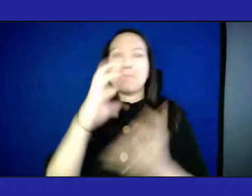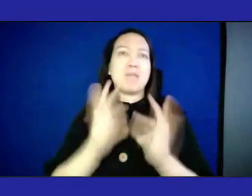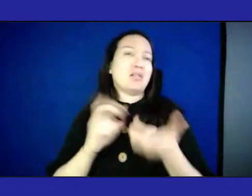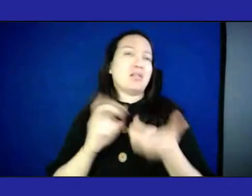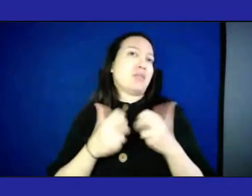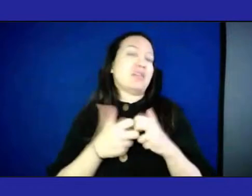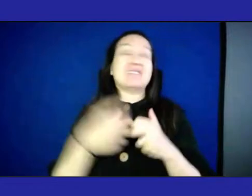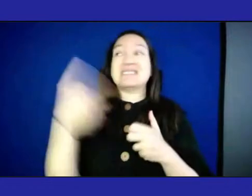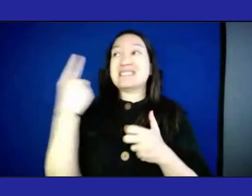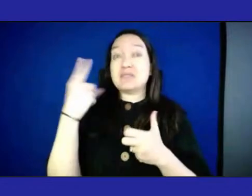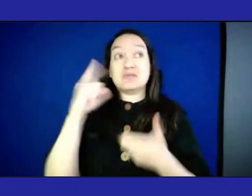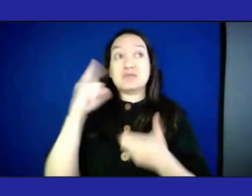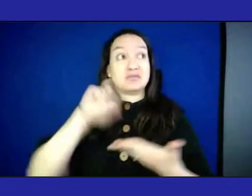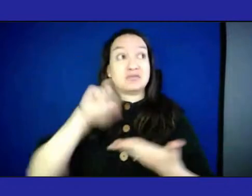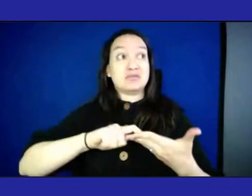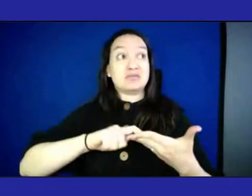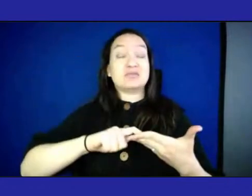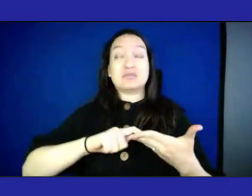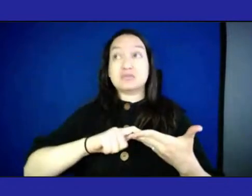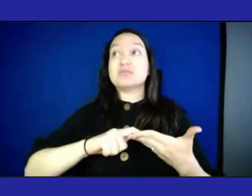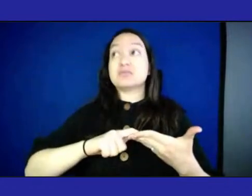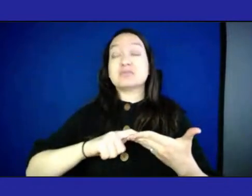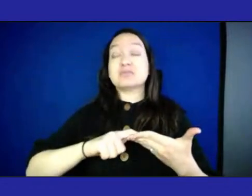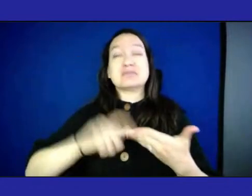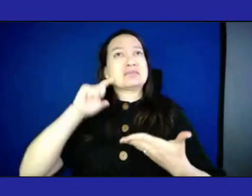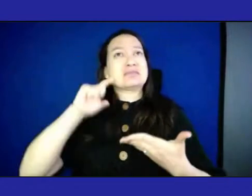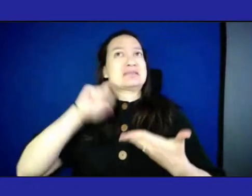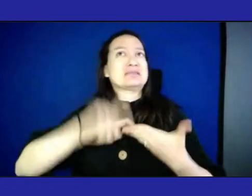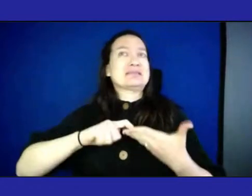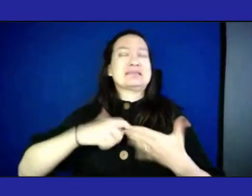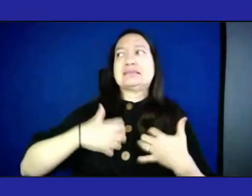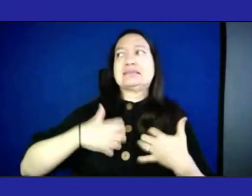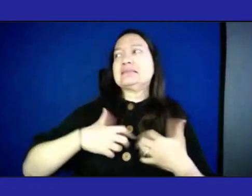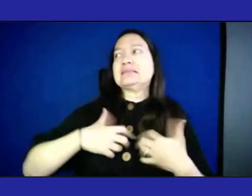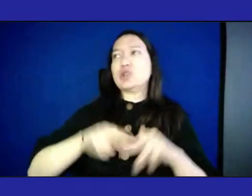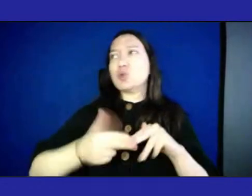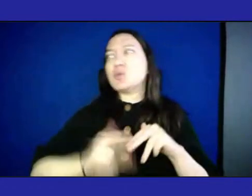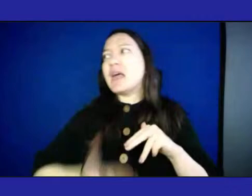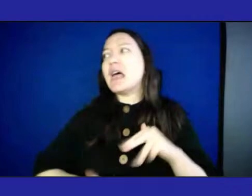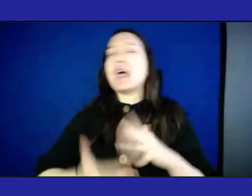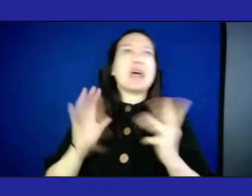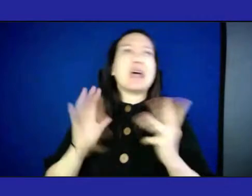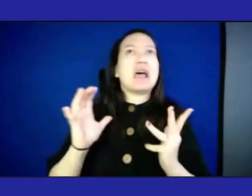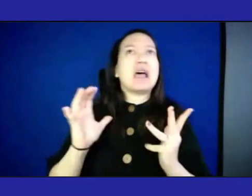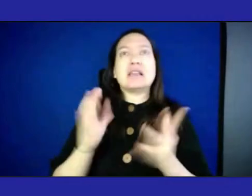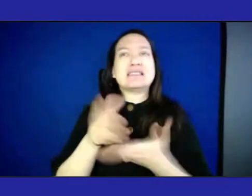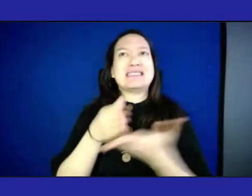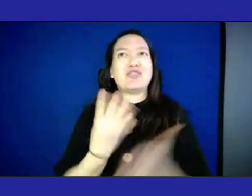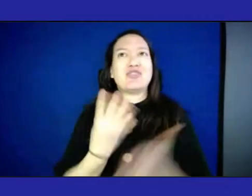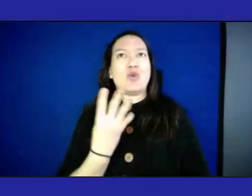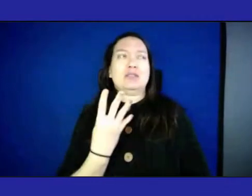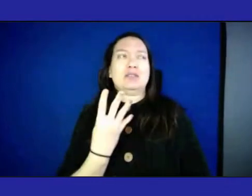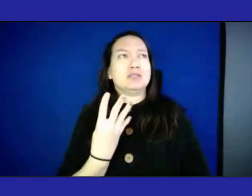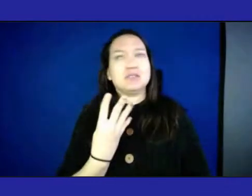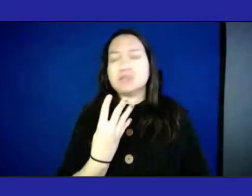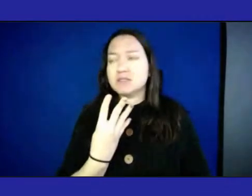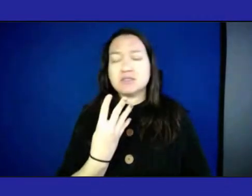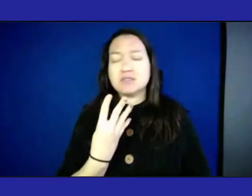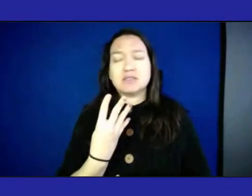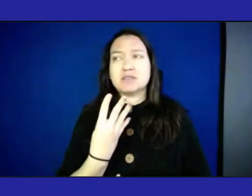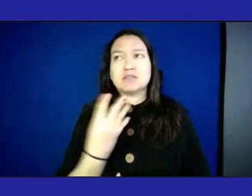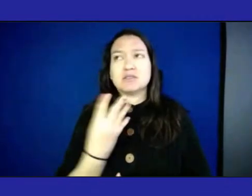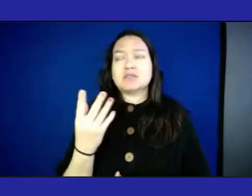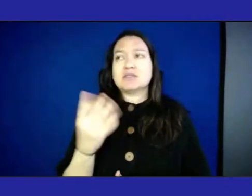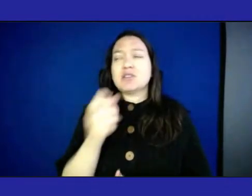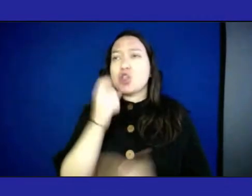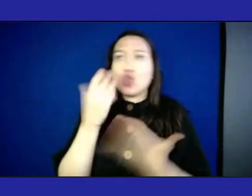someone has hemoptysis or is losing weight or whatever, they're stage 4 at that point. We've lost that, and so they'll get their